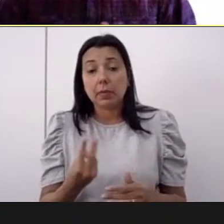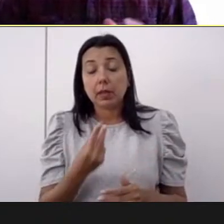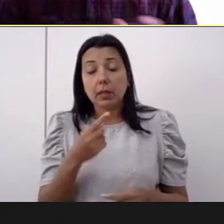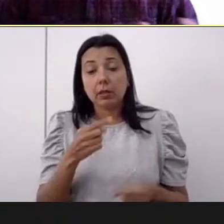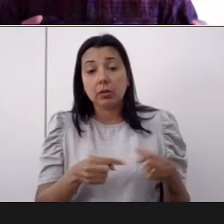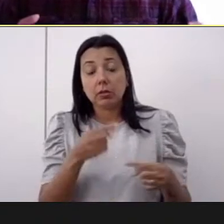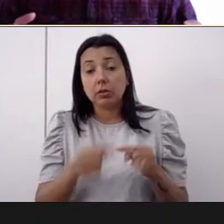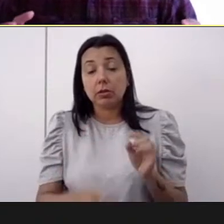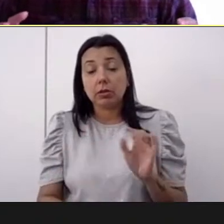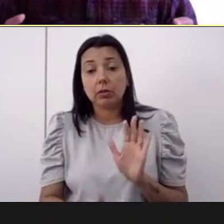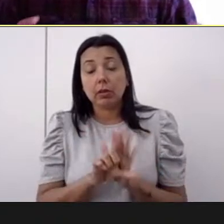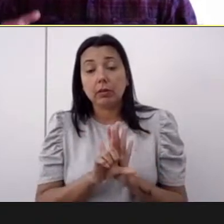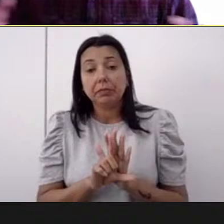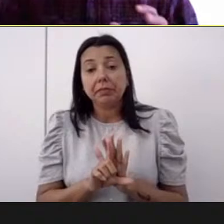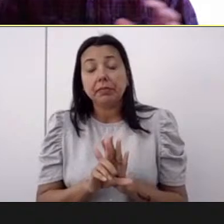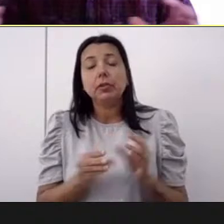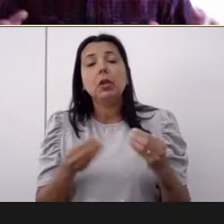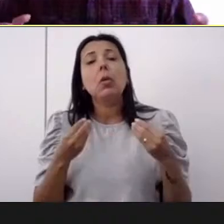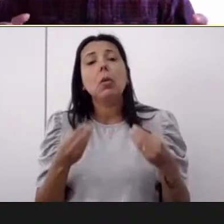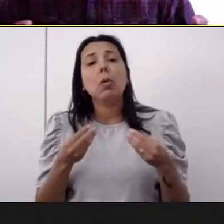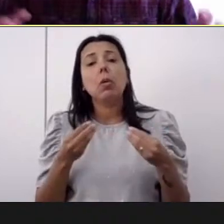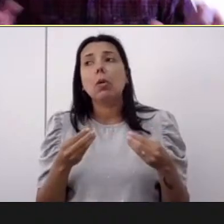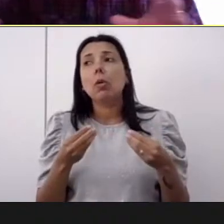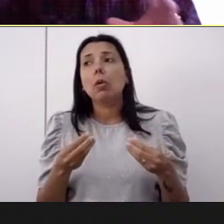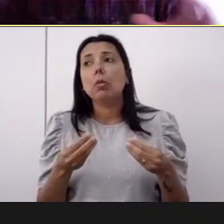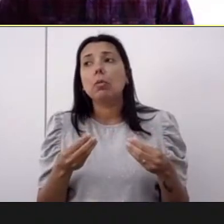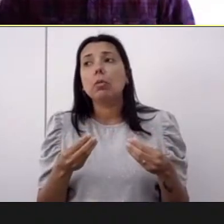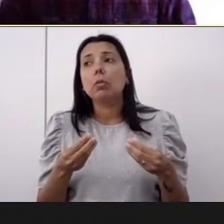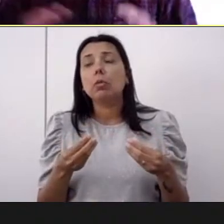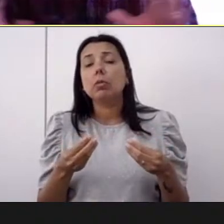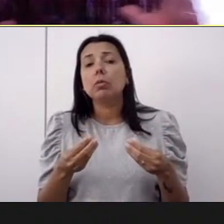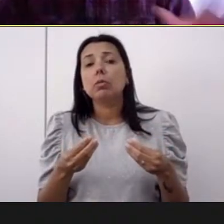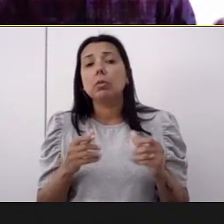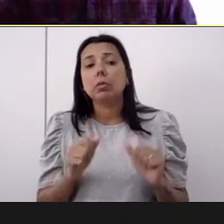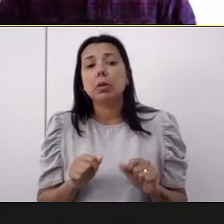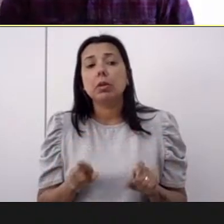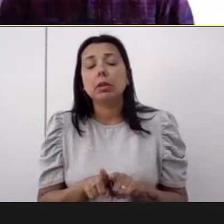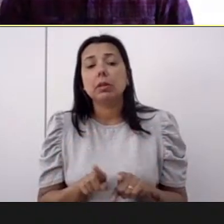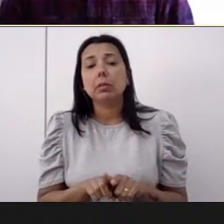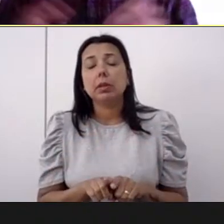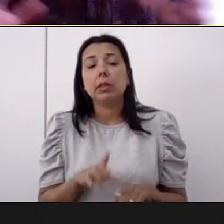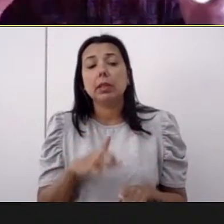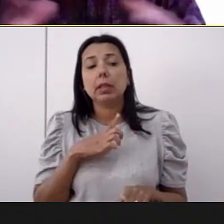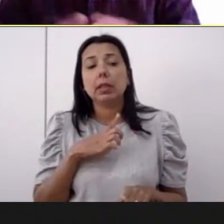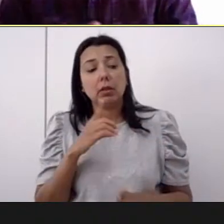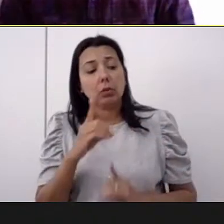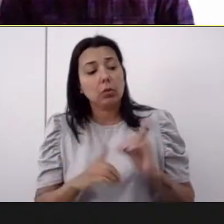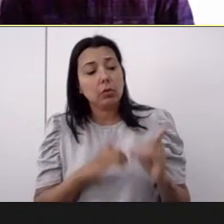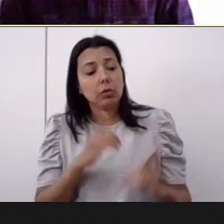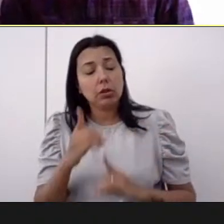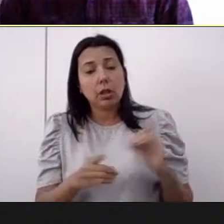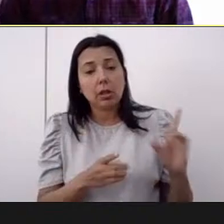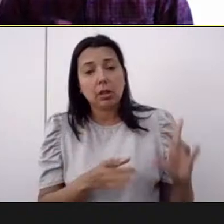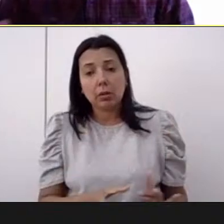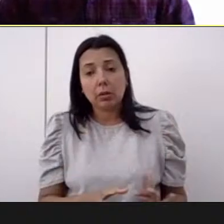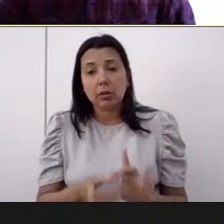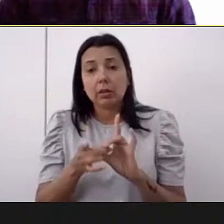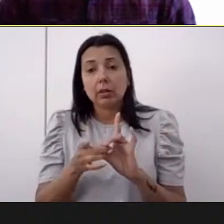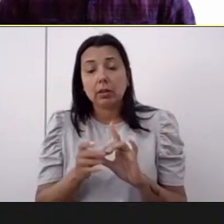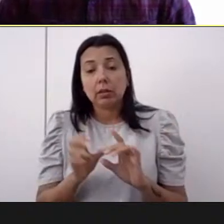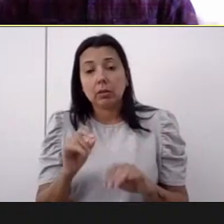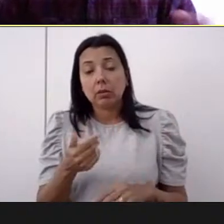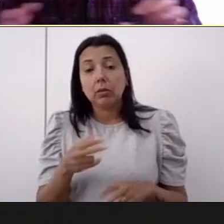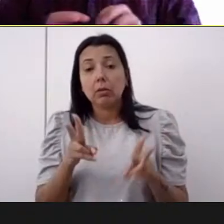how this there can be a dialogue or a connection or a rapprochement between these